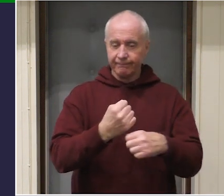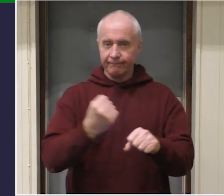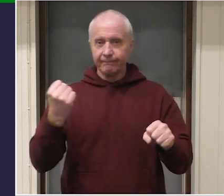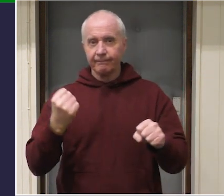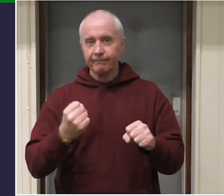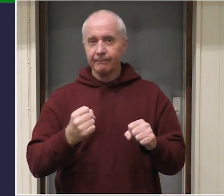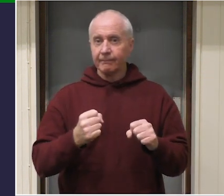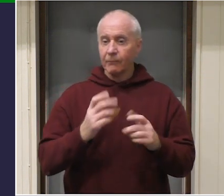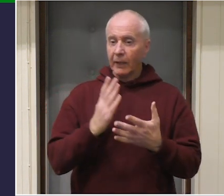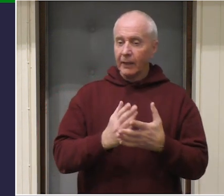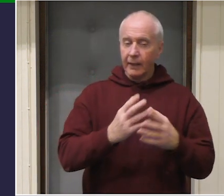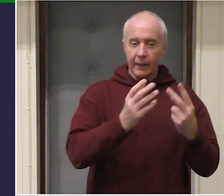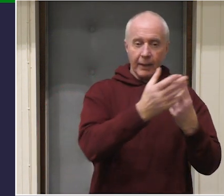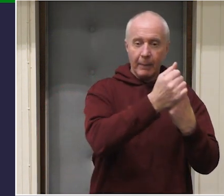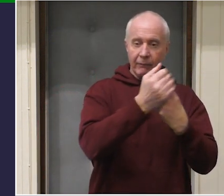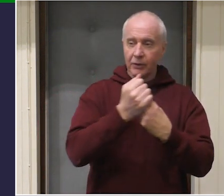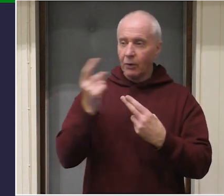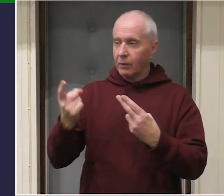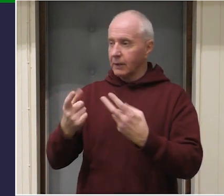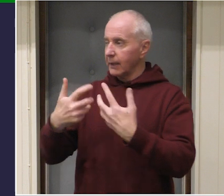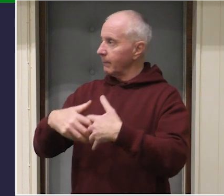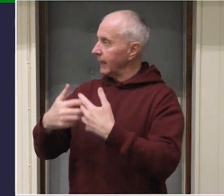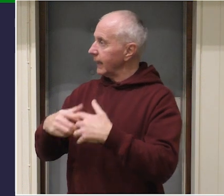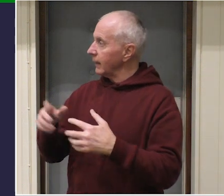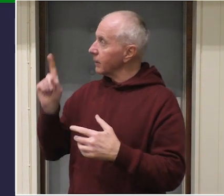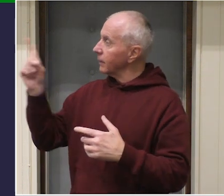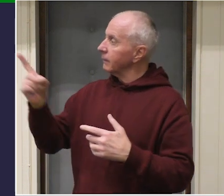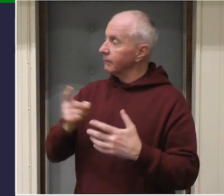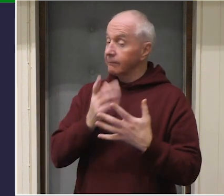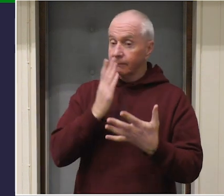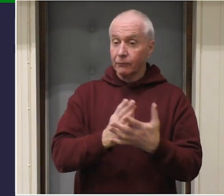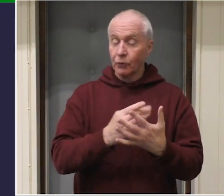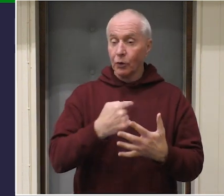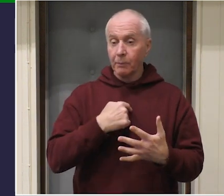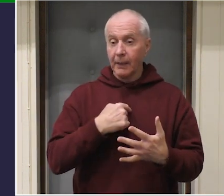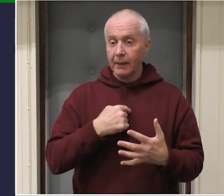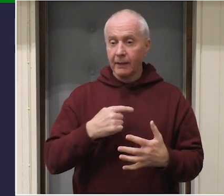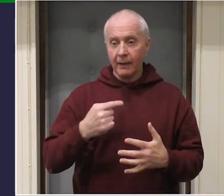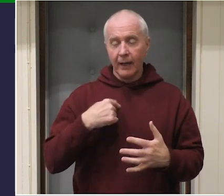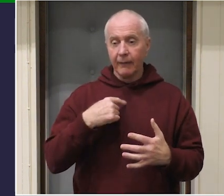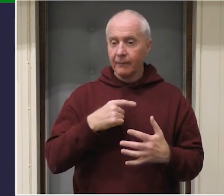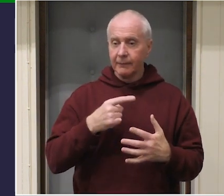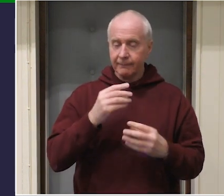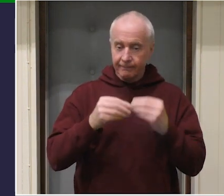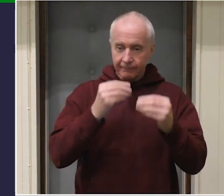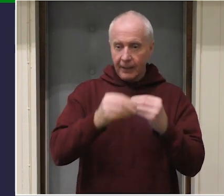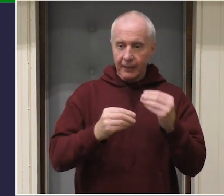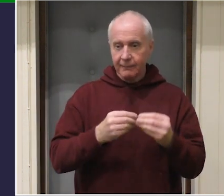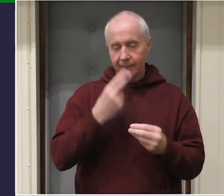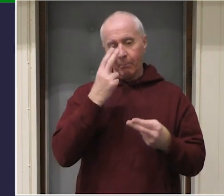celestial mechanics. And the message here is that, trust me, I've done this stuff. I pretend to know what I'm